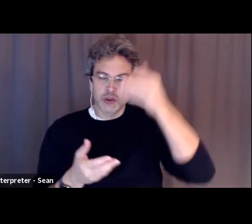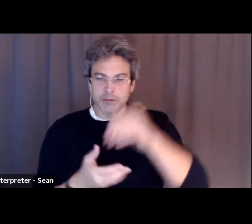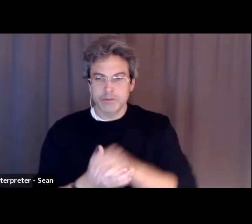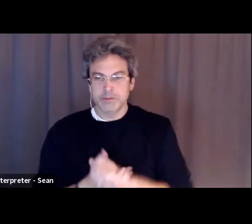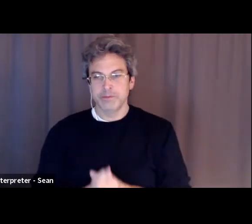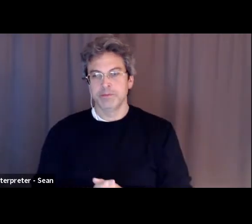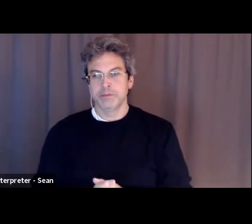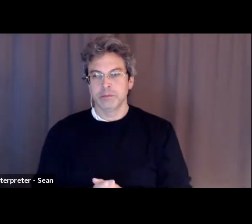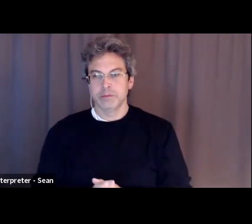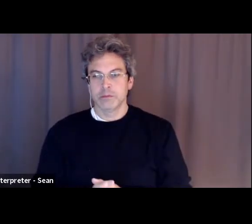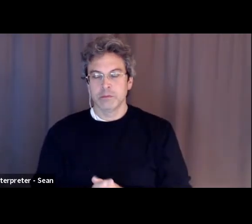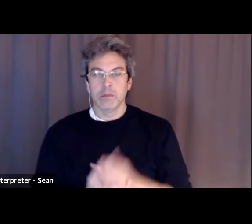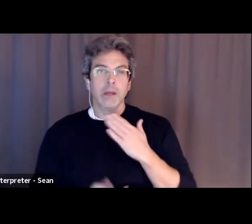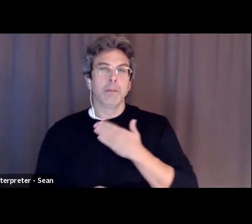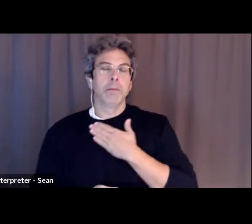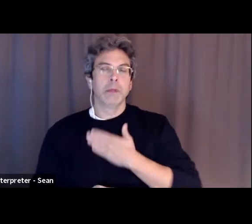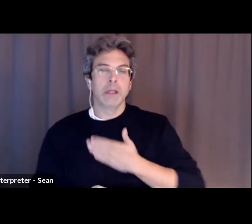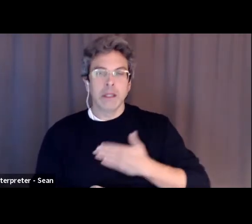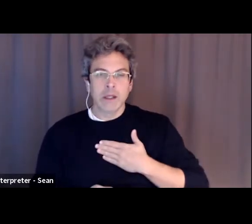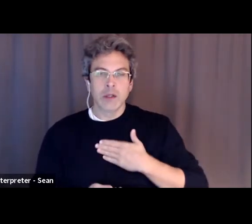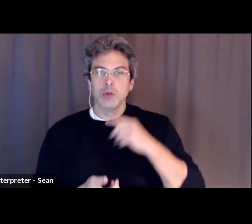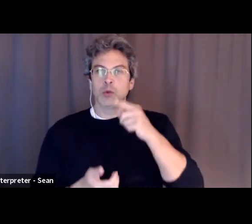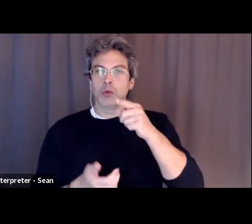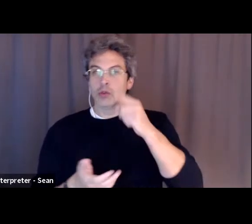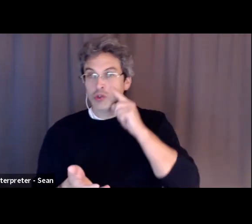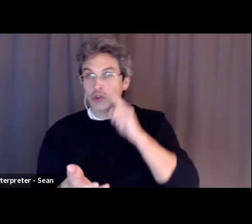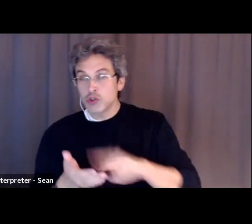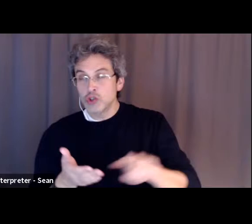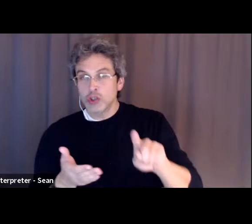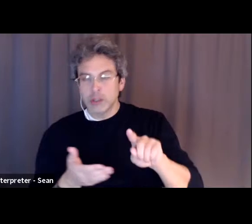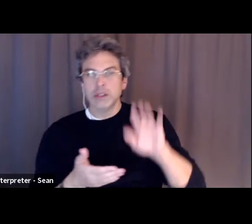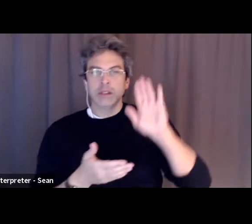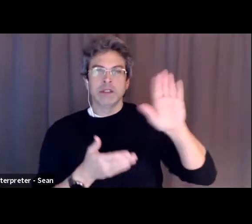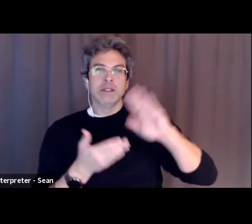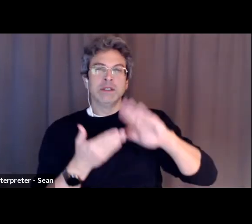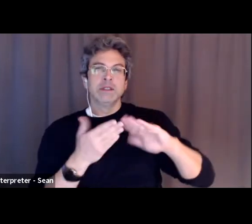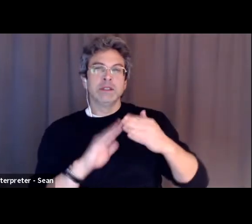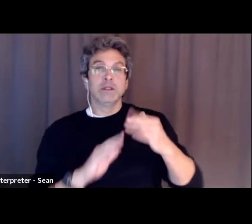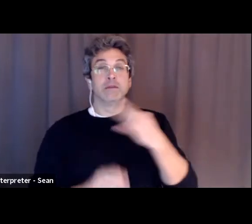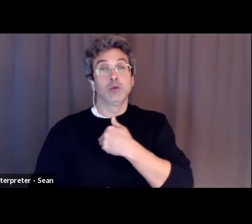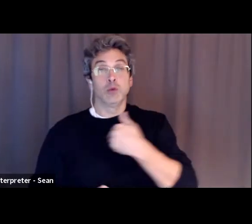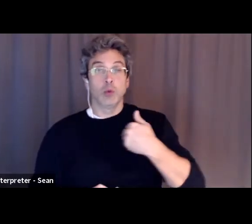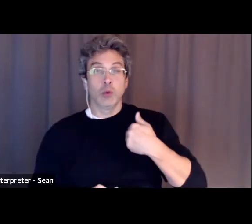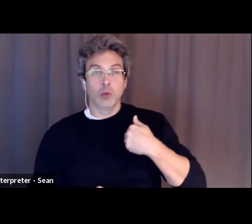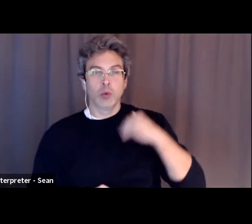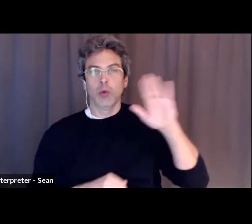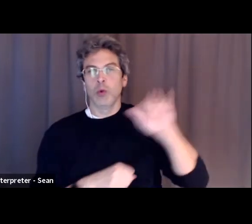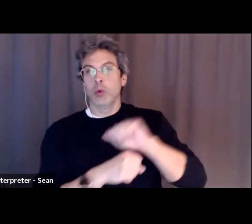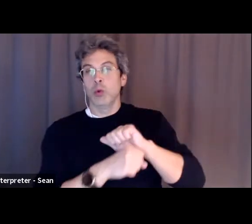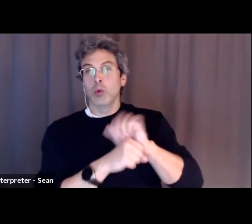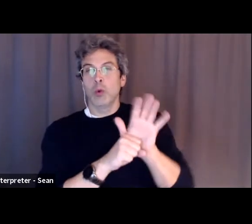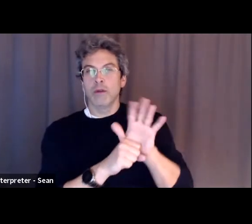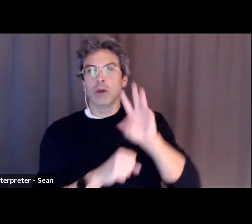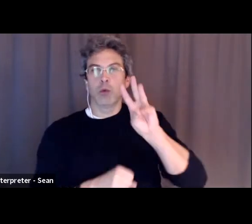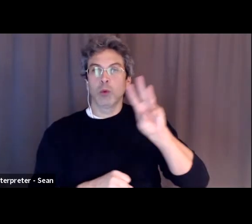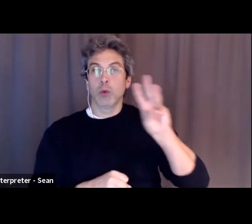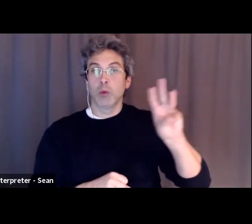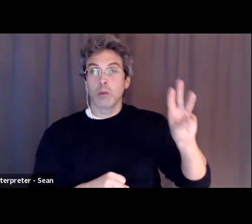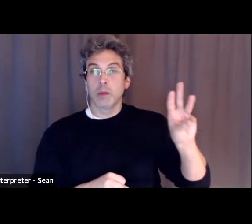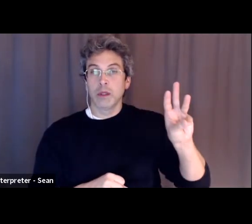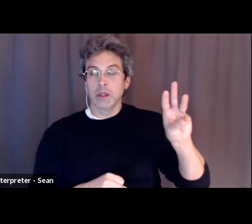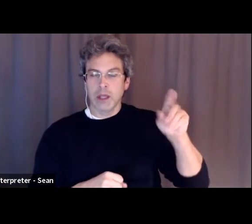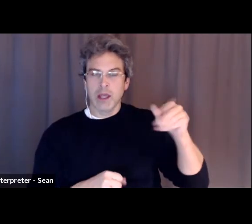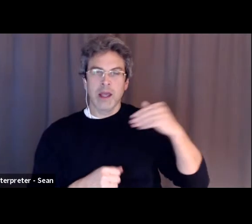Please always check the City of Toronto's COVID-19 website for the most up-to-date and